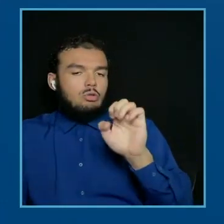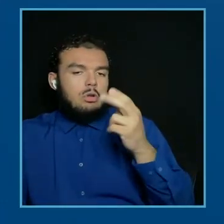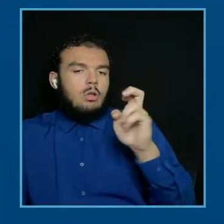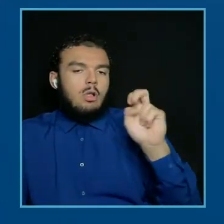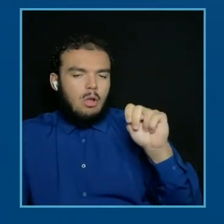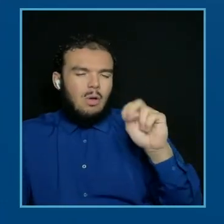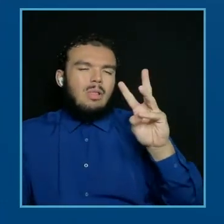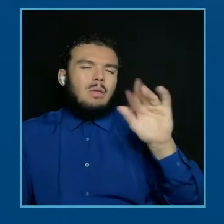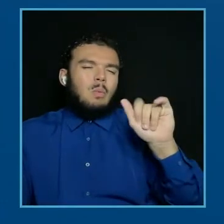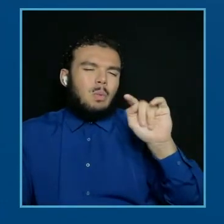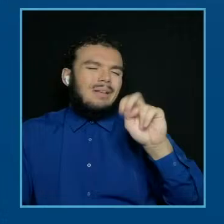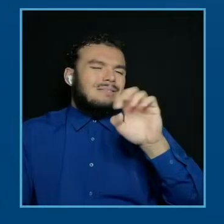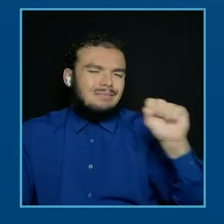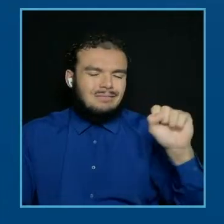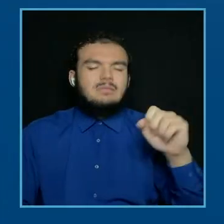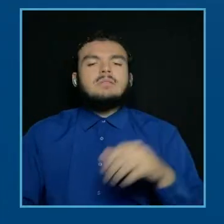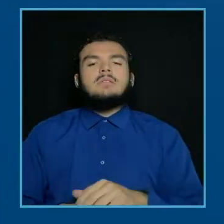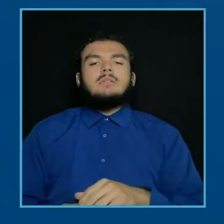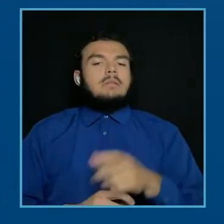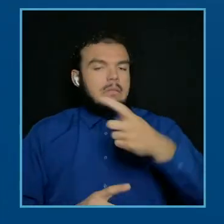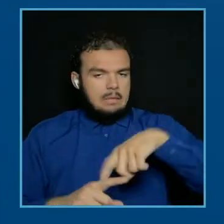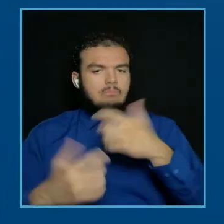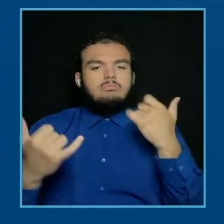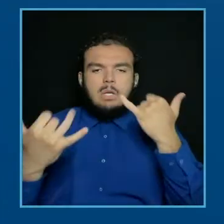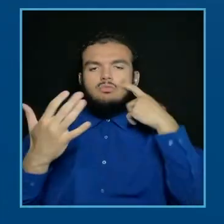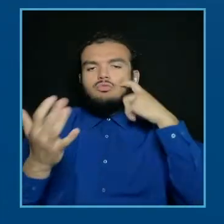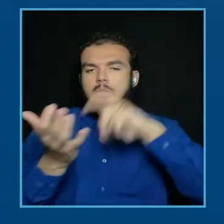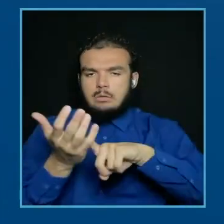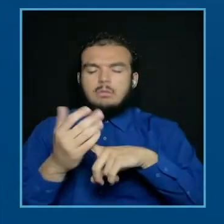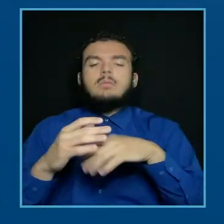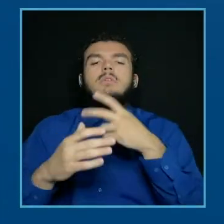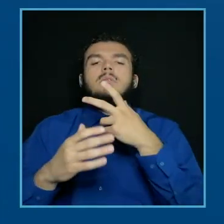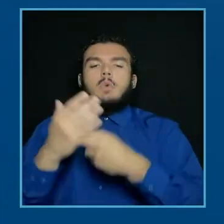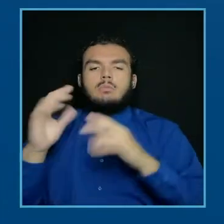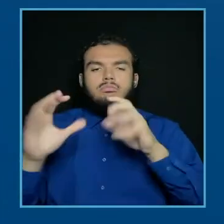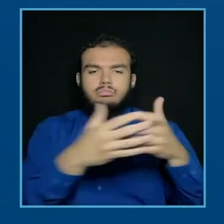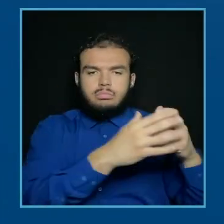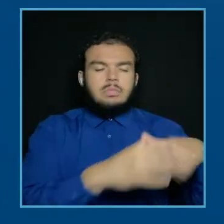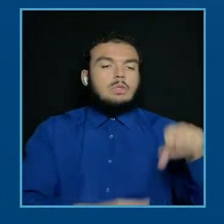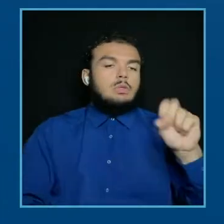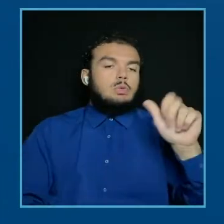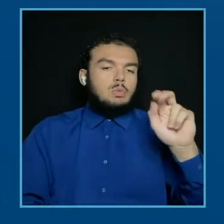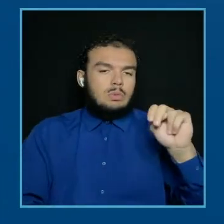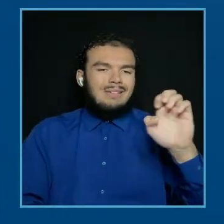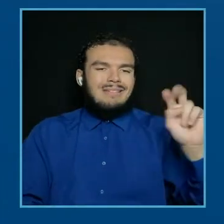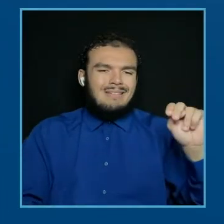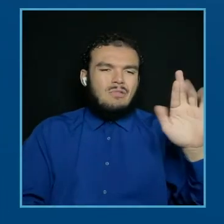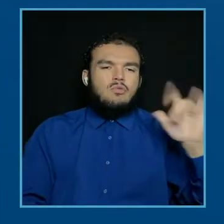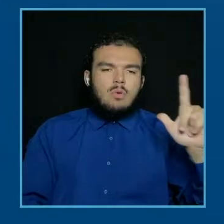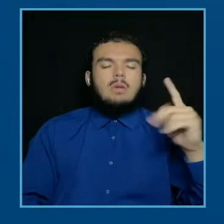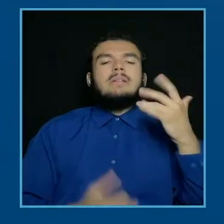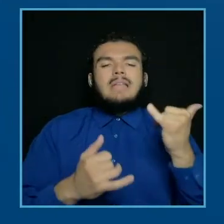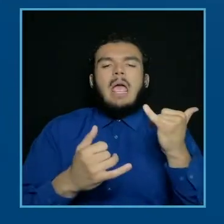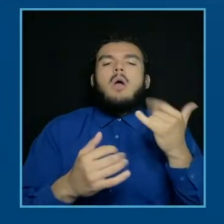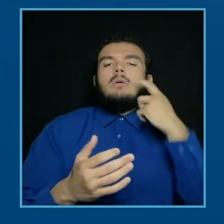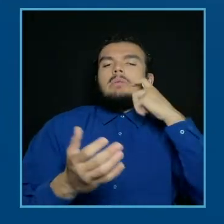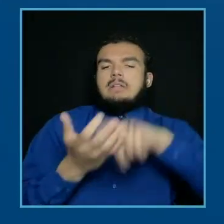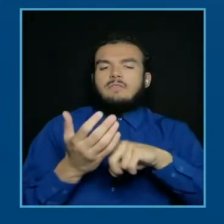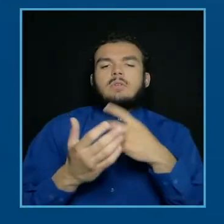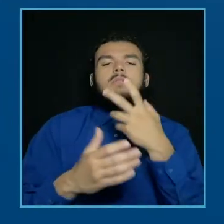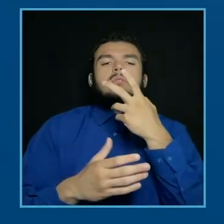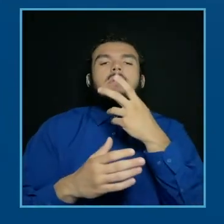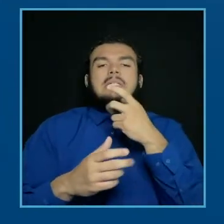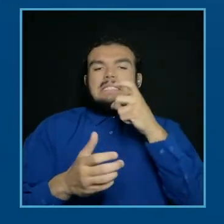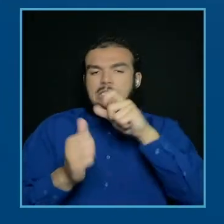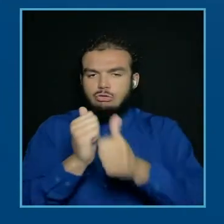witness. The challenging parties are now recognized. The challenging party is represented by Susan Enroll. Please indicate verbally when each witness should